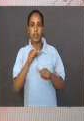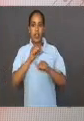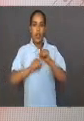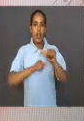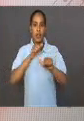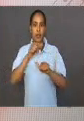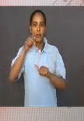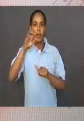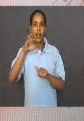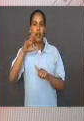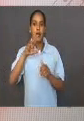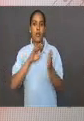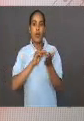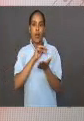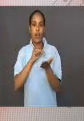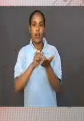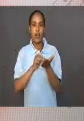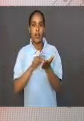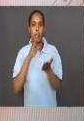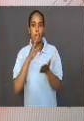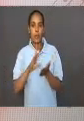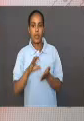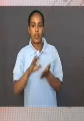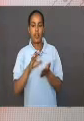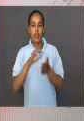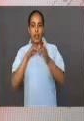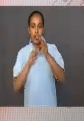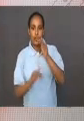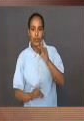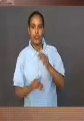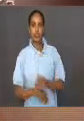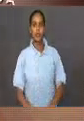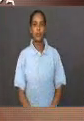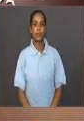per molecule being reduced.